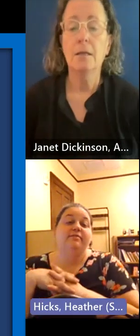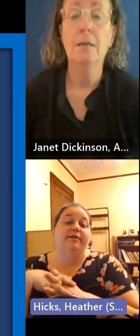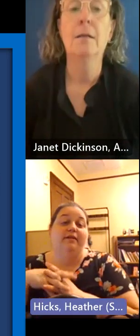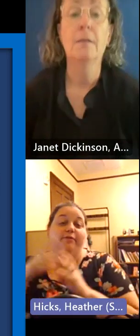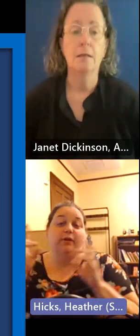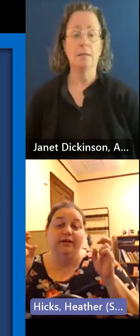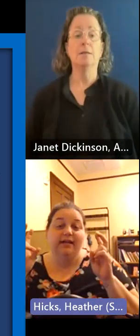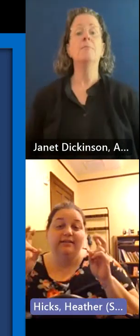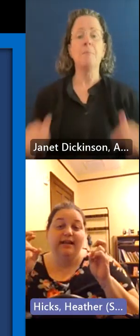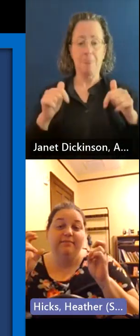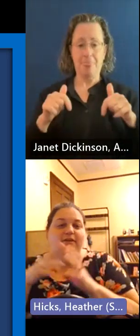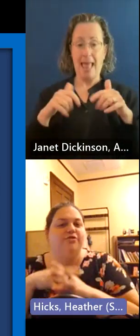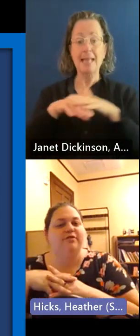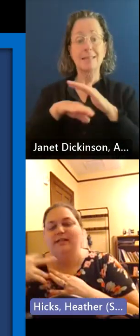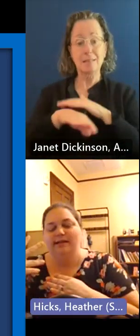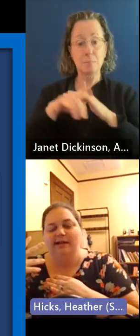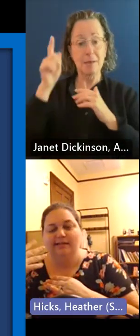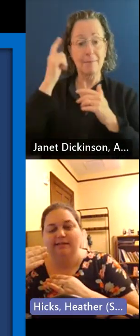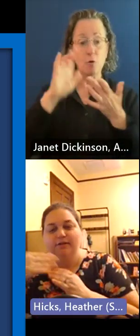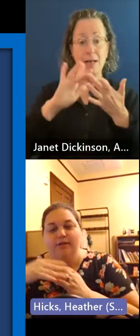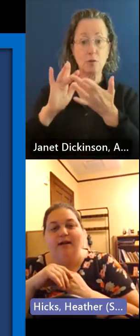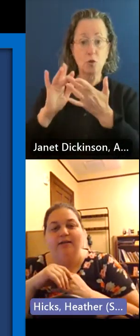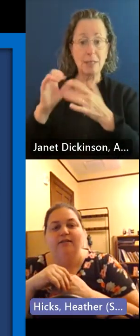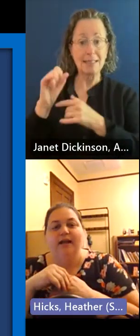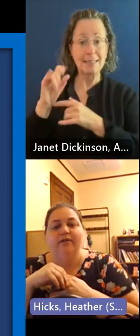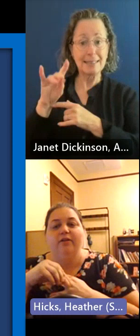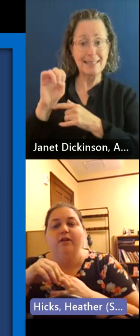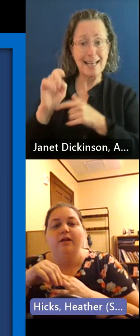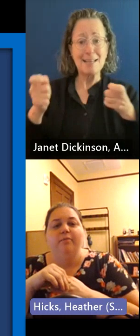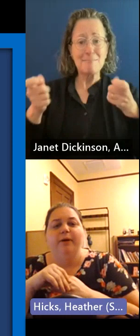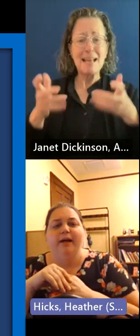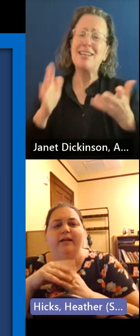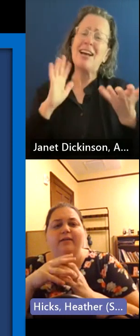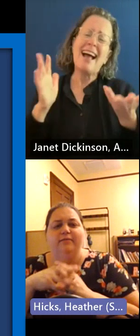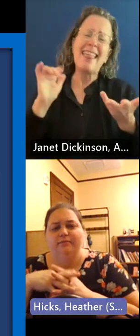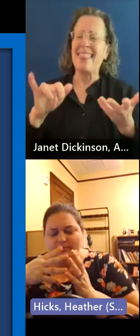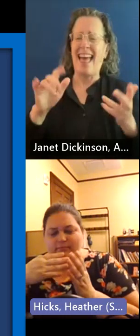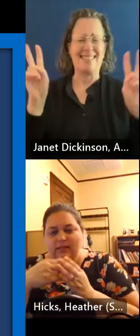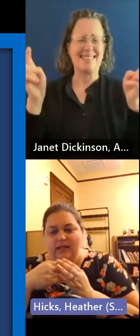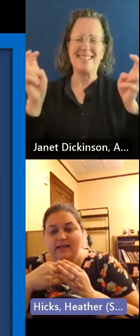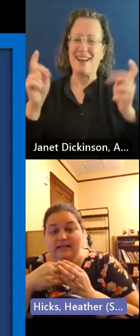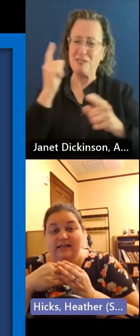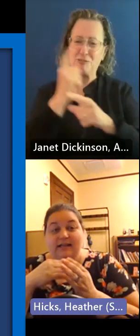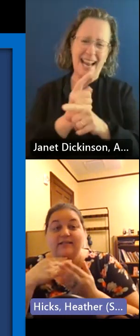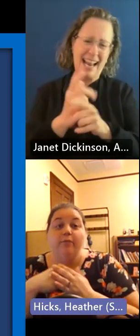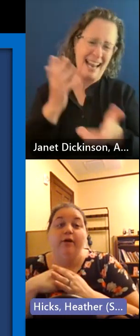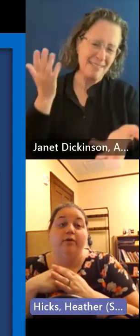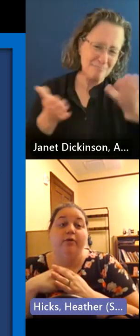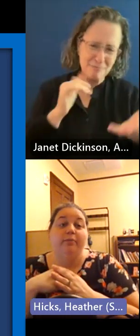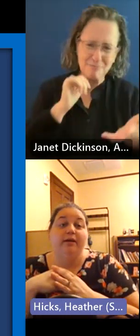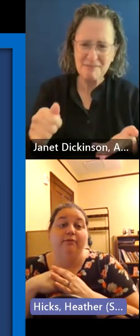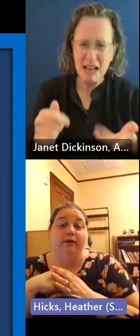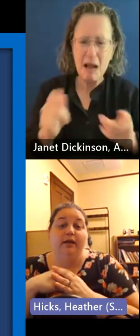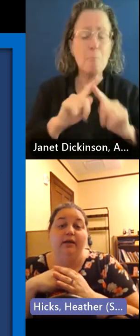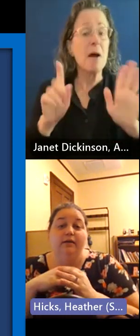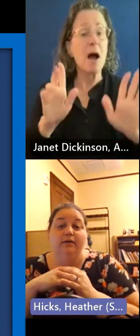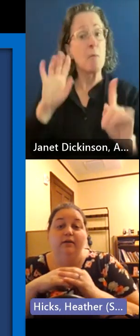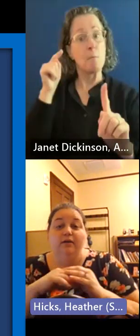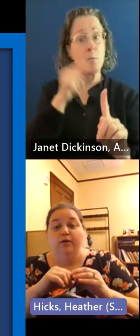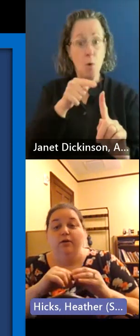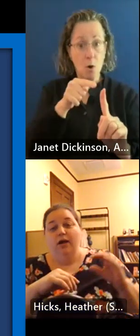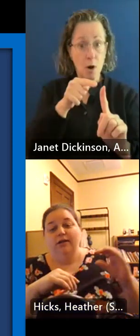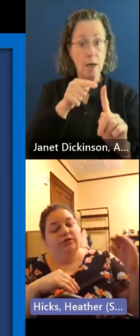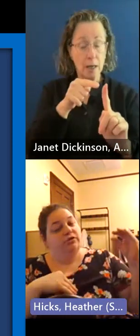So this is accessibility for internet site managers. That's not necessarily the correct title, but the idea is that we are going to be